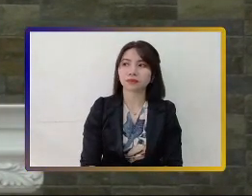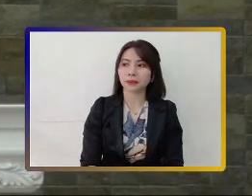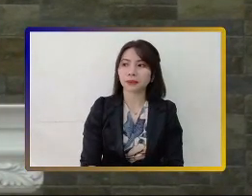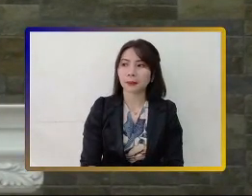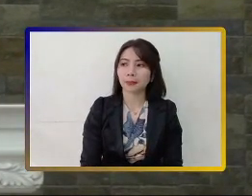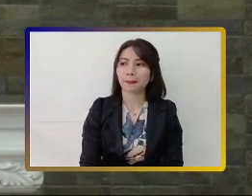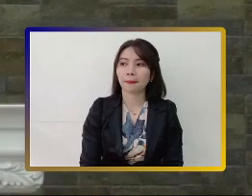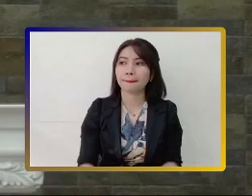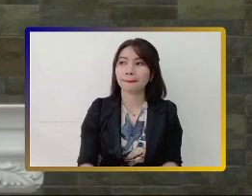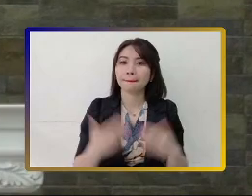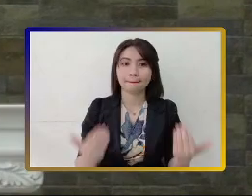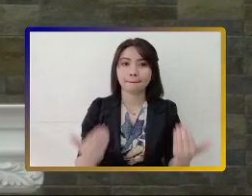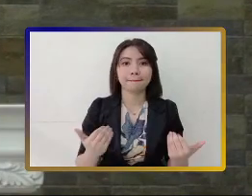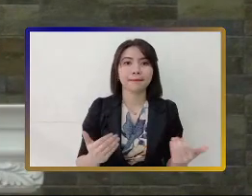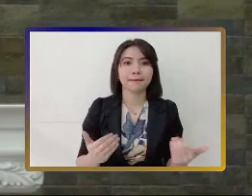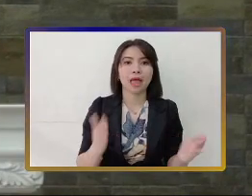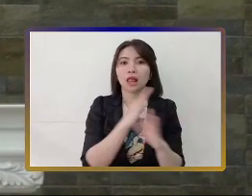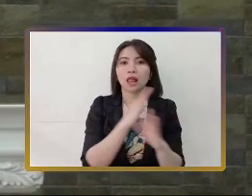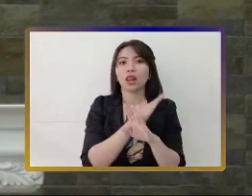niyong paintulutan.